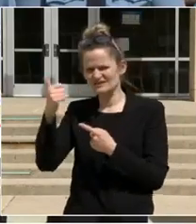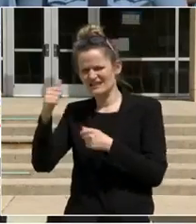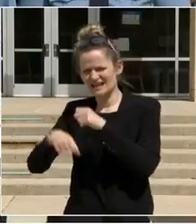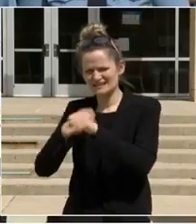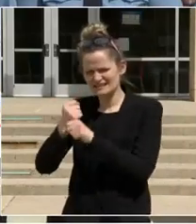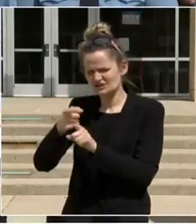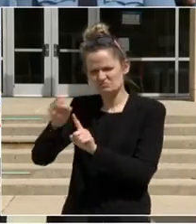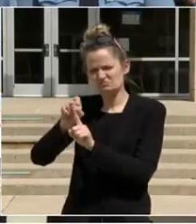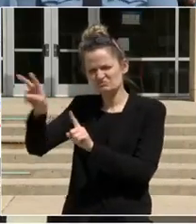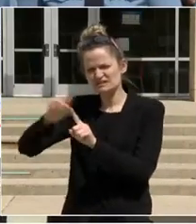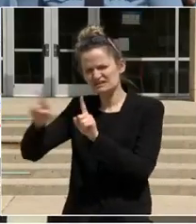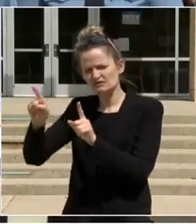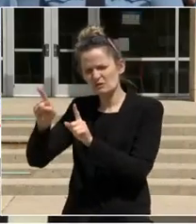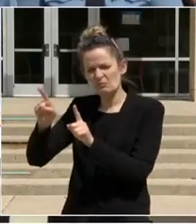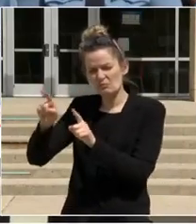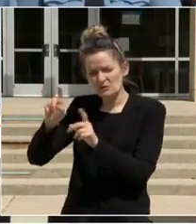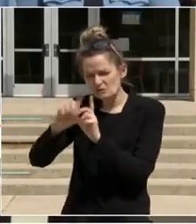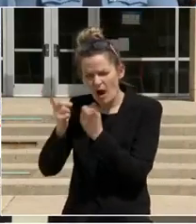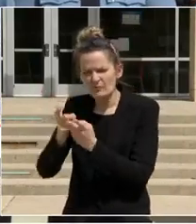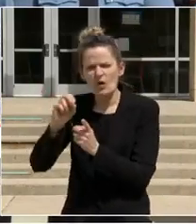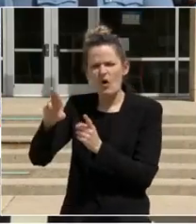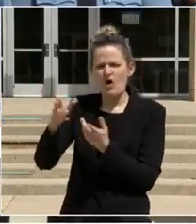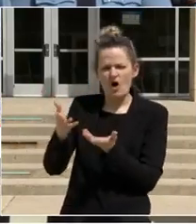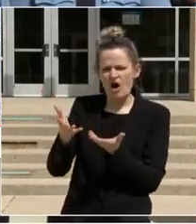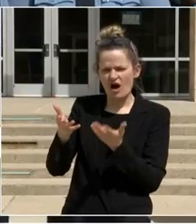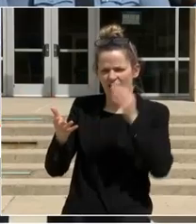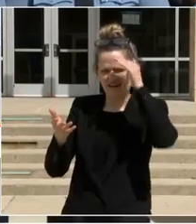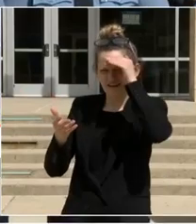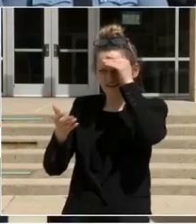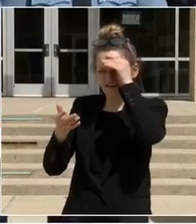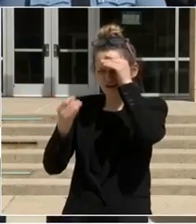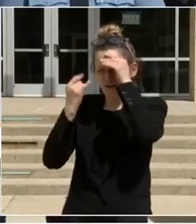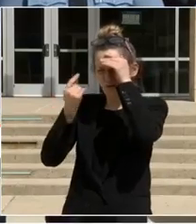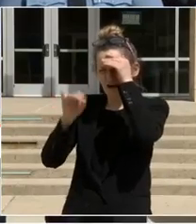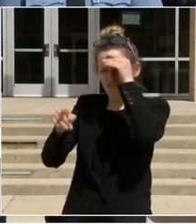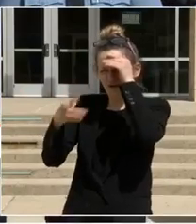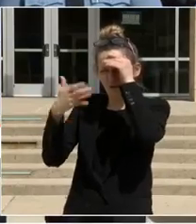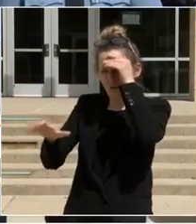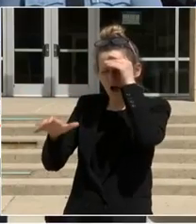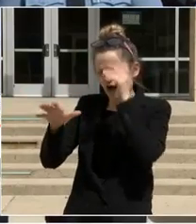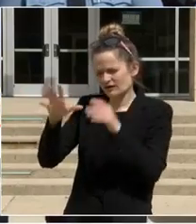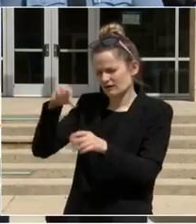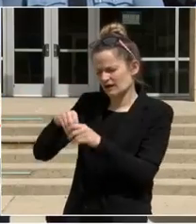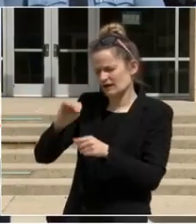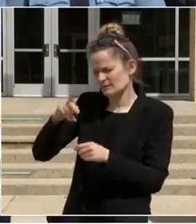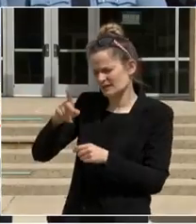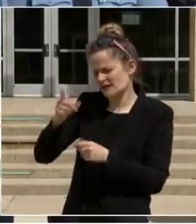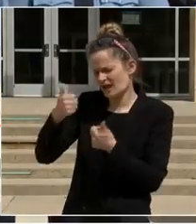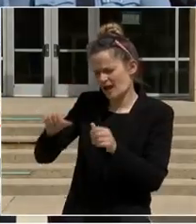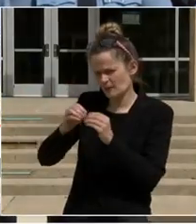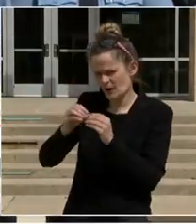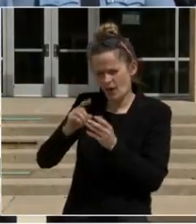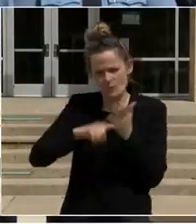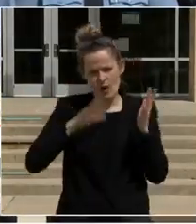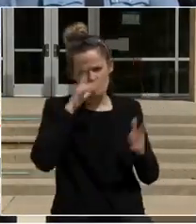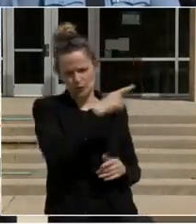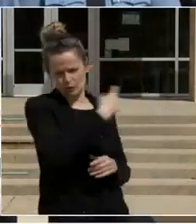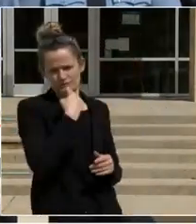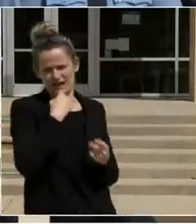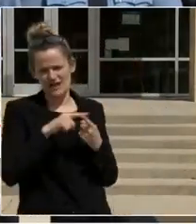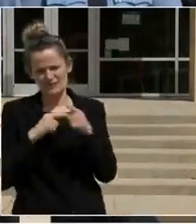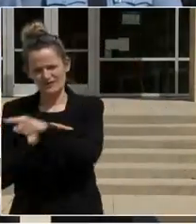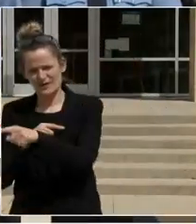fishing, but I just don't want to be at MPD anymore. What do you say to that officer? Yeah, you know, Mark, I talked with chiefs of police from all around the country. I was just